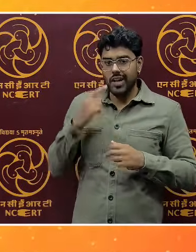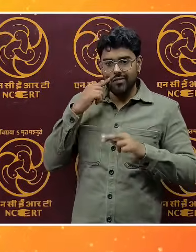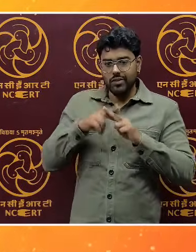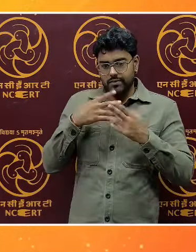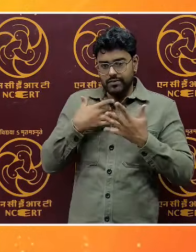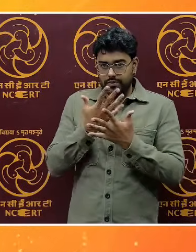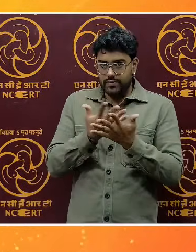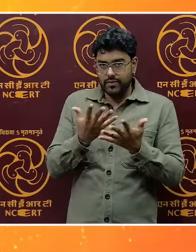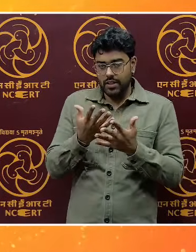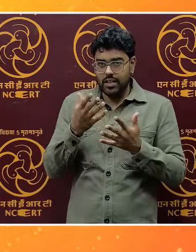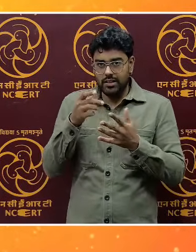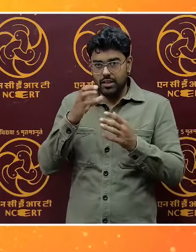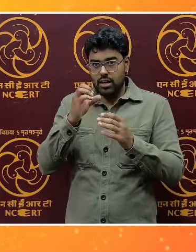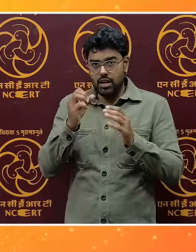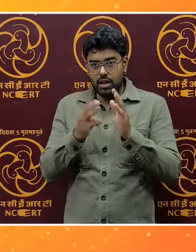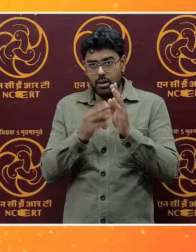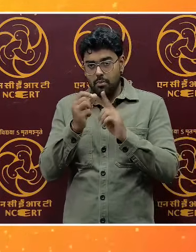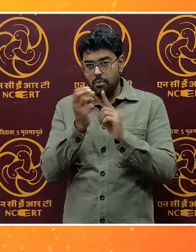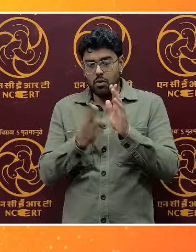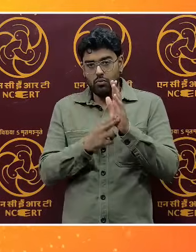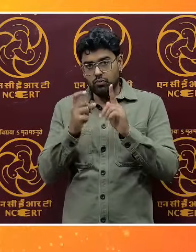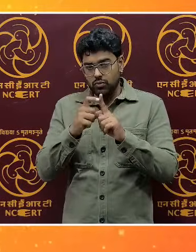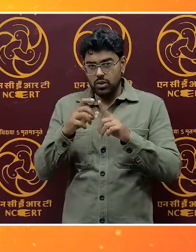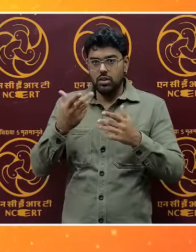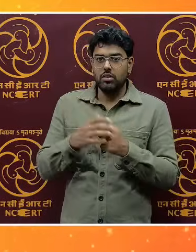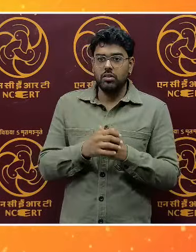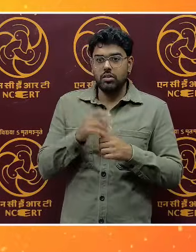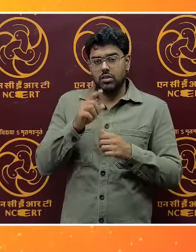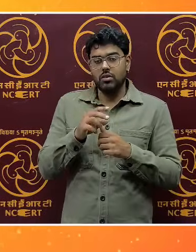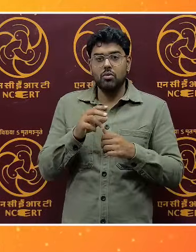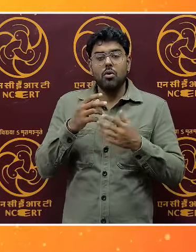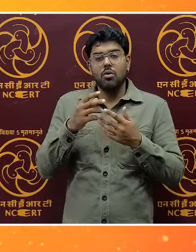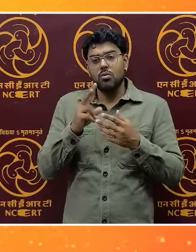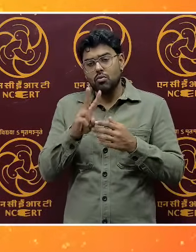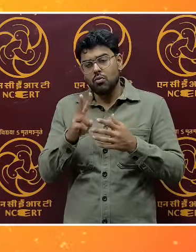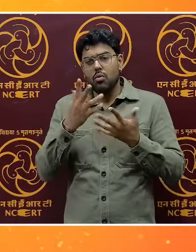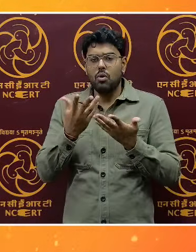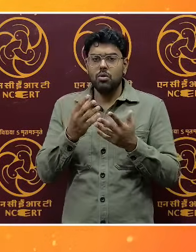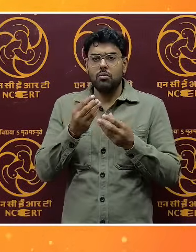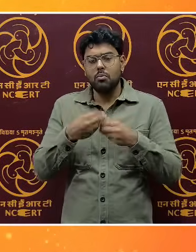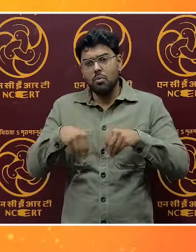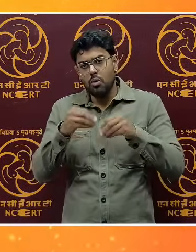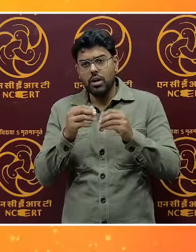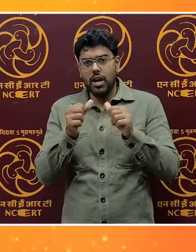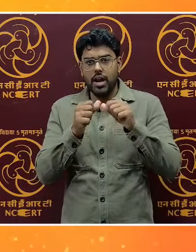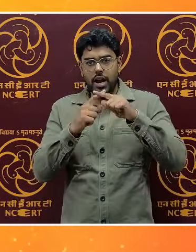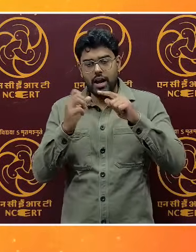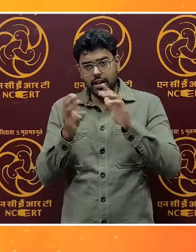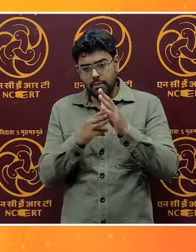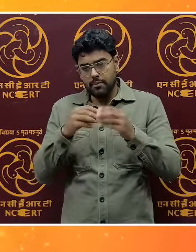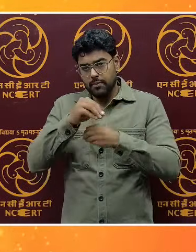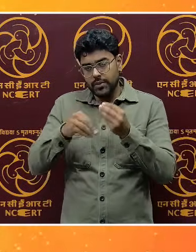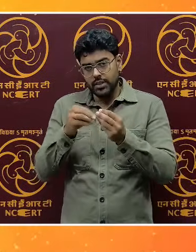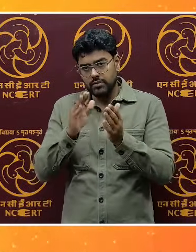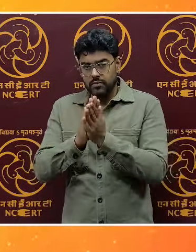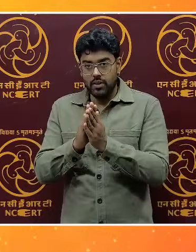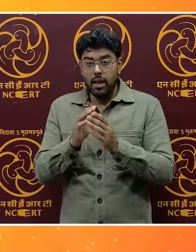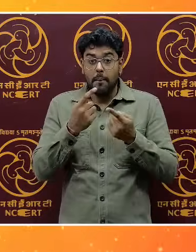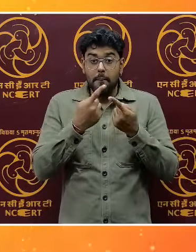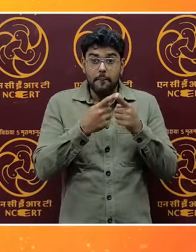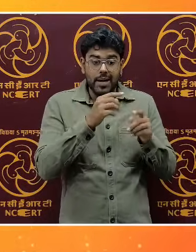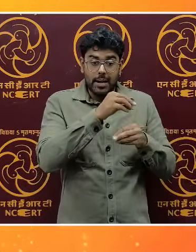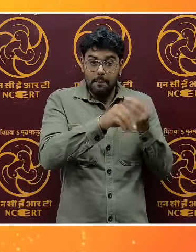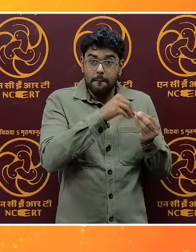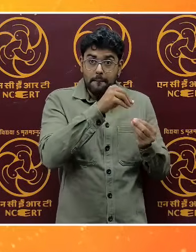talking about compounds, we see two or more than two atoms coming together and forming one Yes, group. yes. And again, when you say mixture, you're still